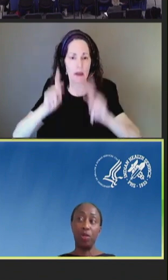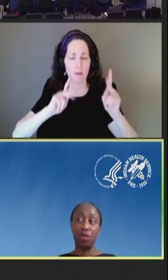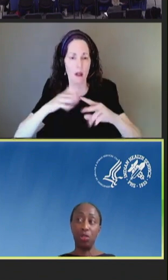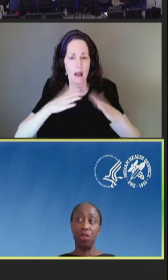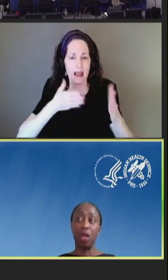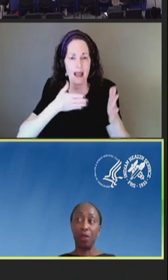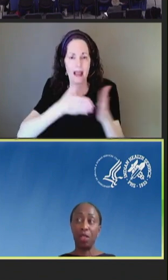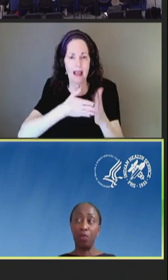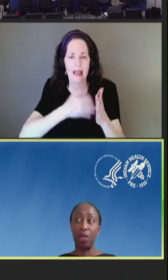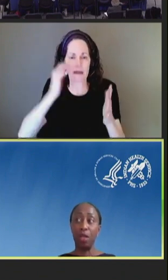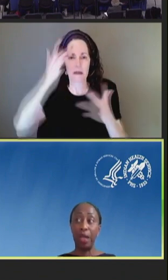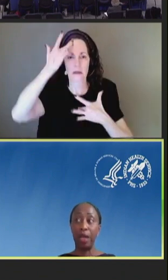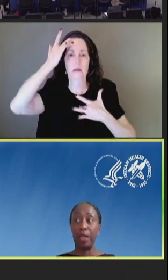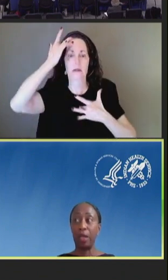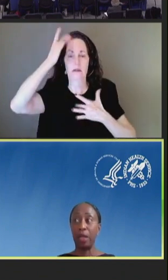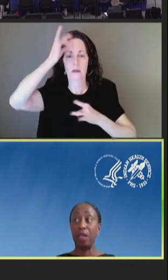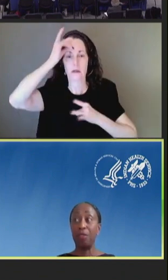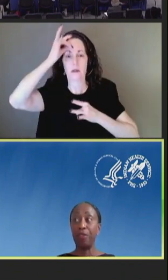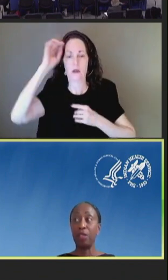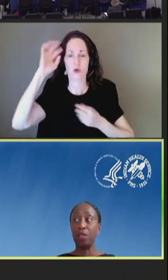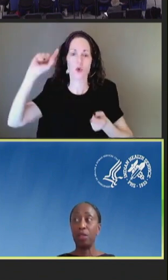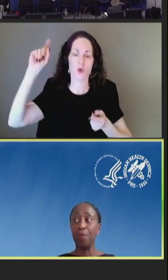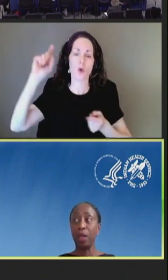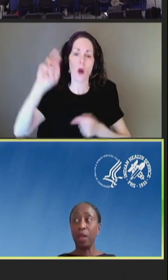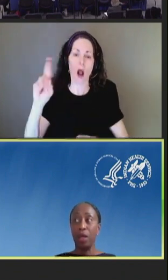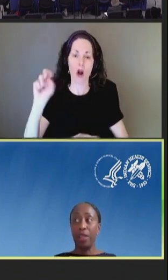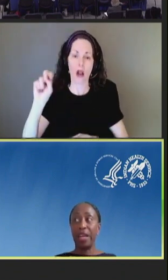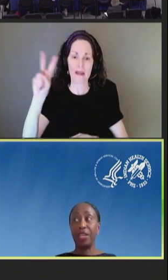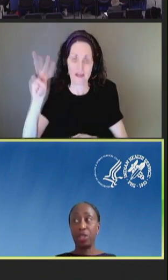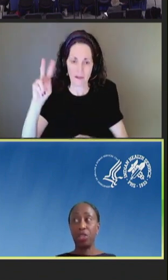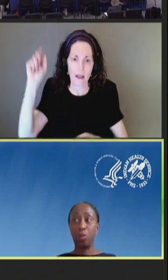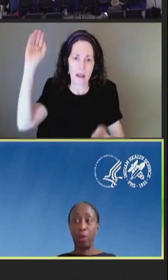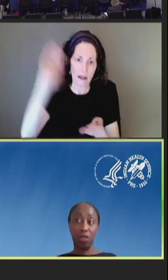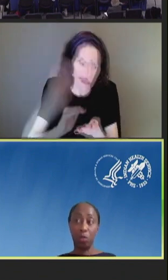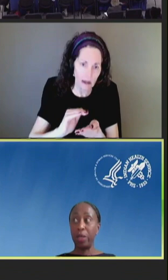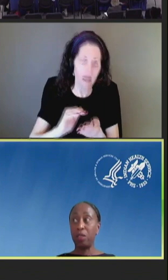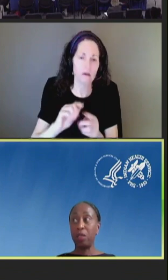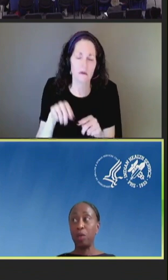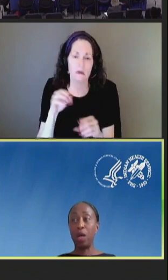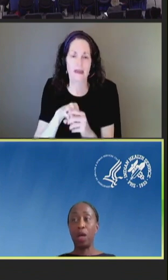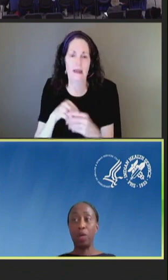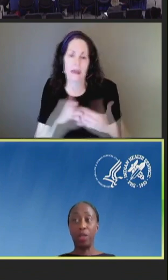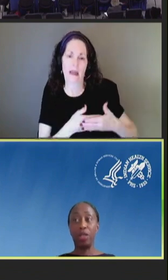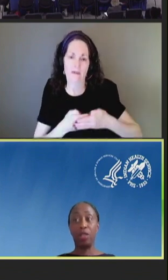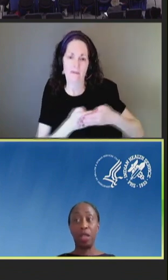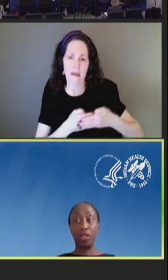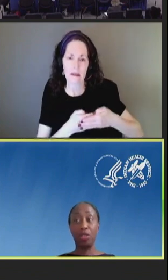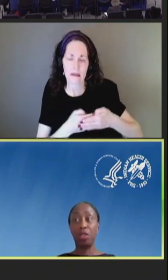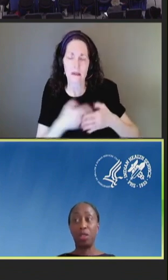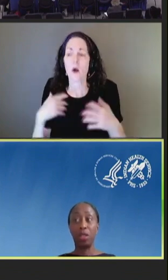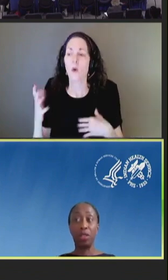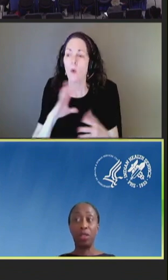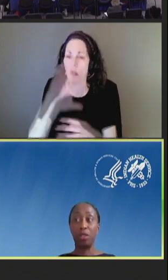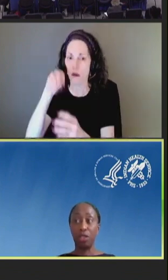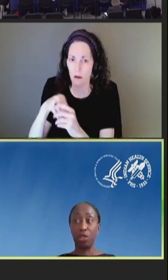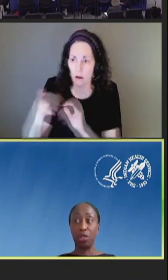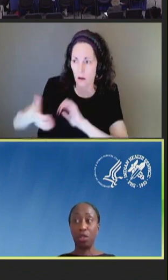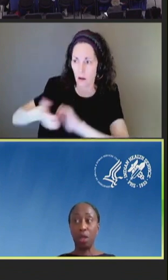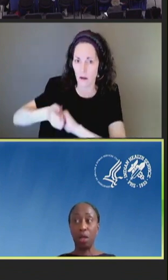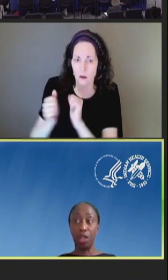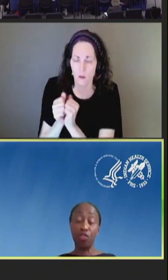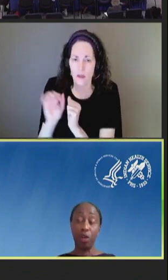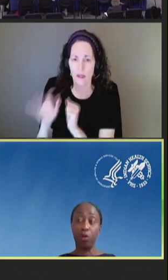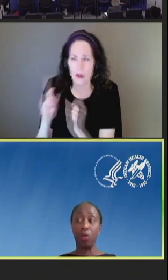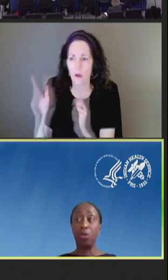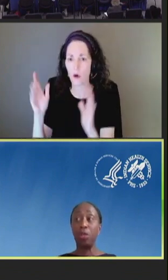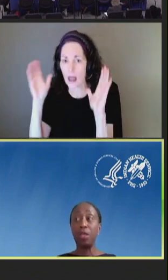by reducing RSV in AIAN infants. The IHS is participating with these agencies in listening sessions